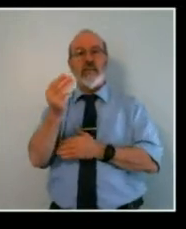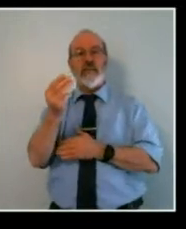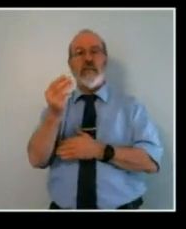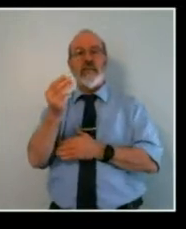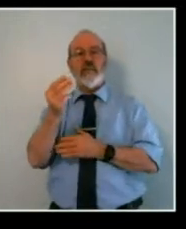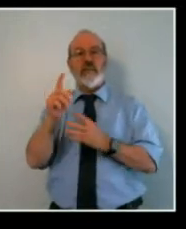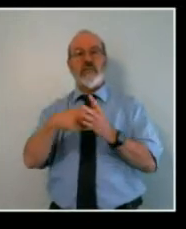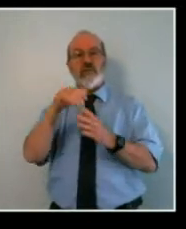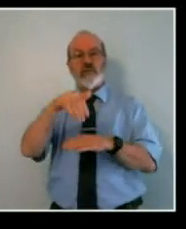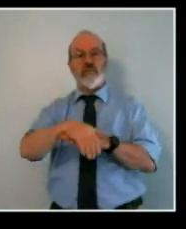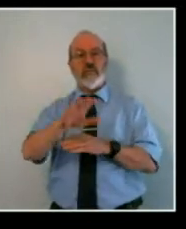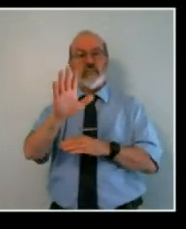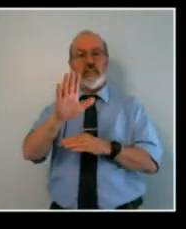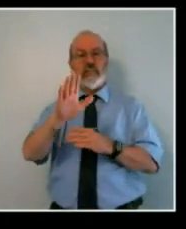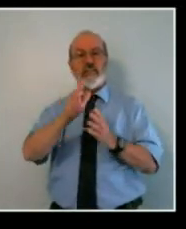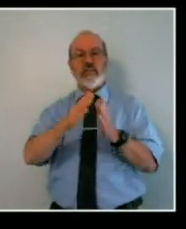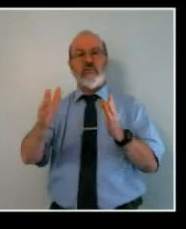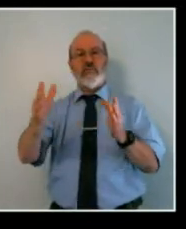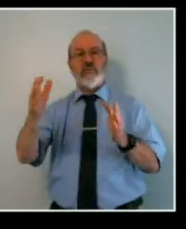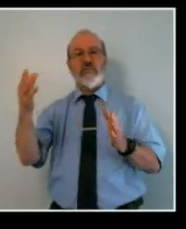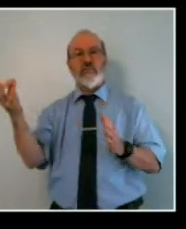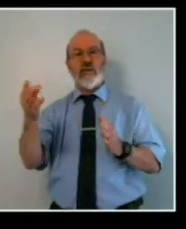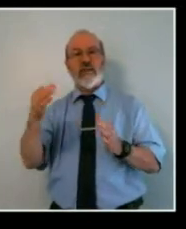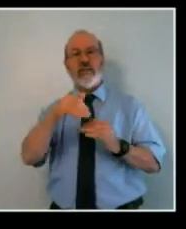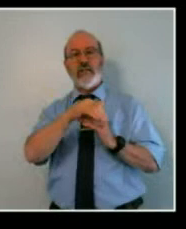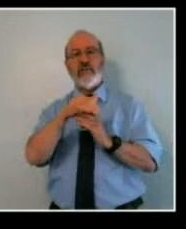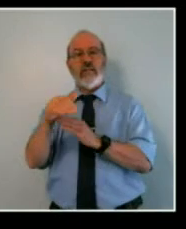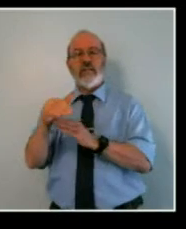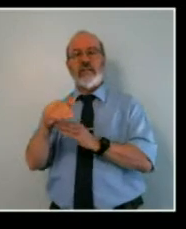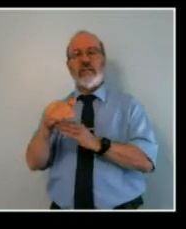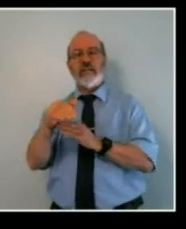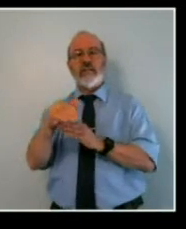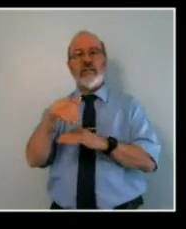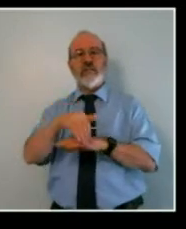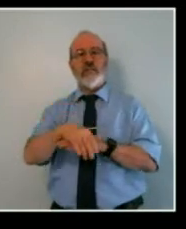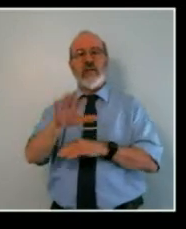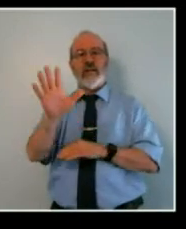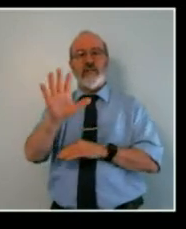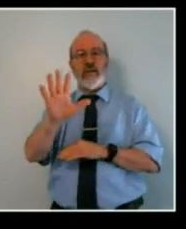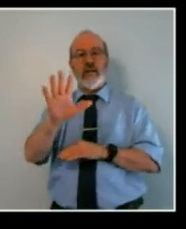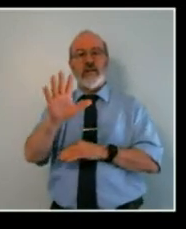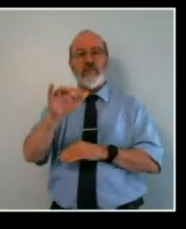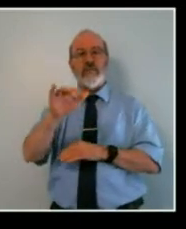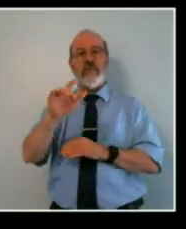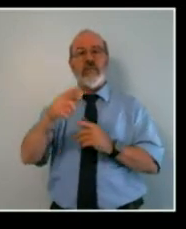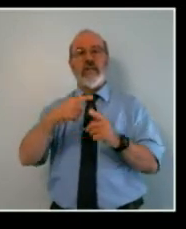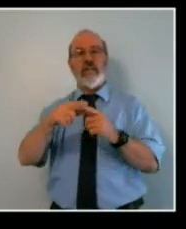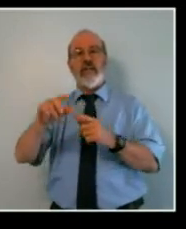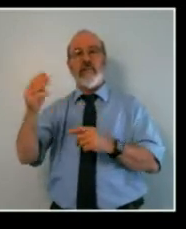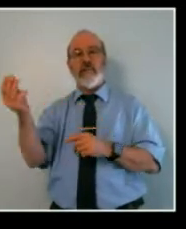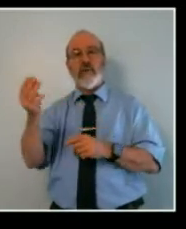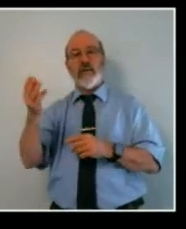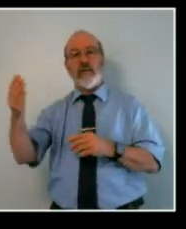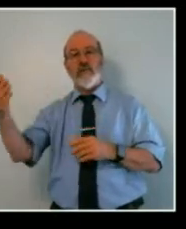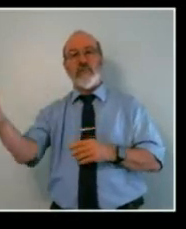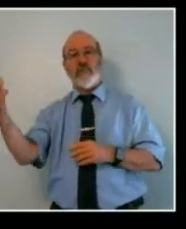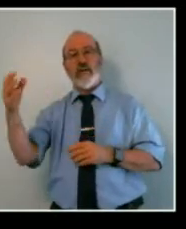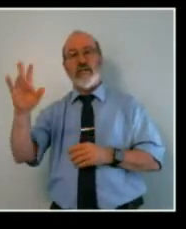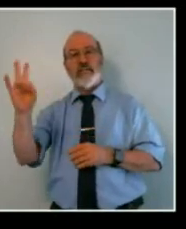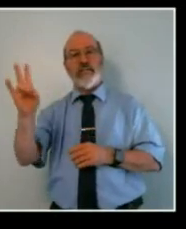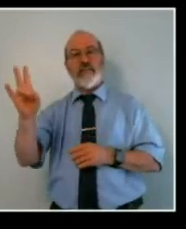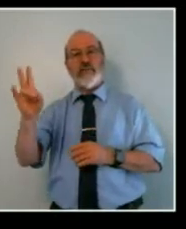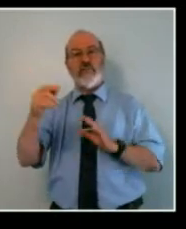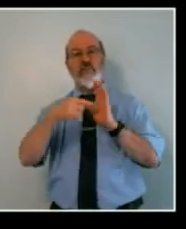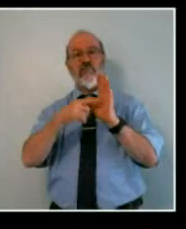tonight, Sunday, through Friday, every night, tonight at 5 o'clock, the other nights at 7 o'clock, we'll be showing you one of